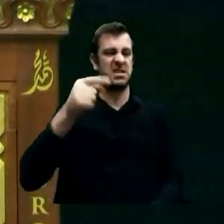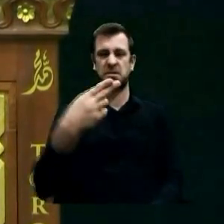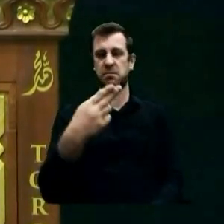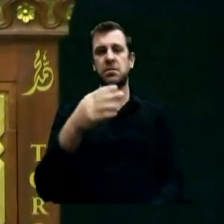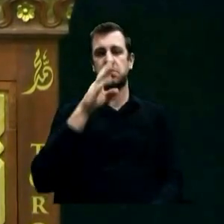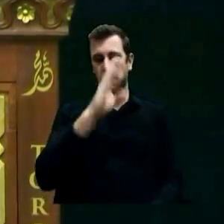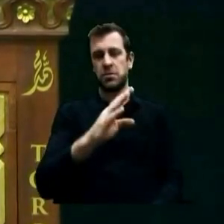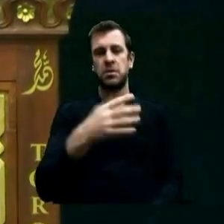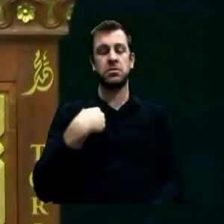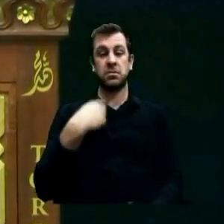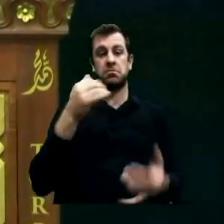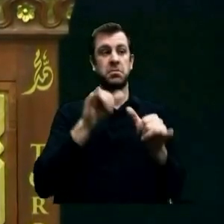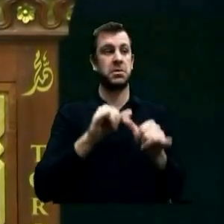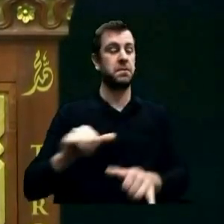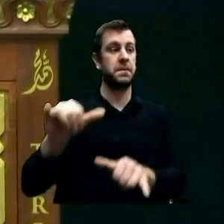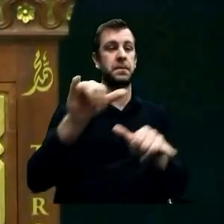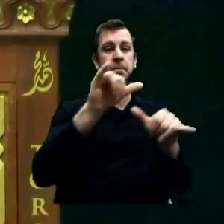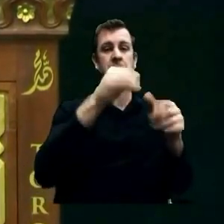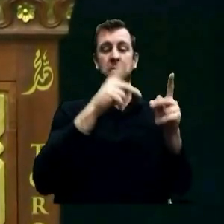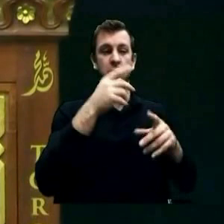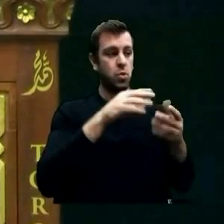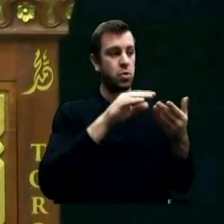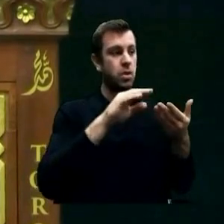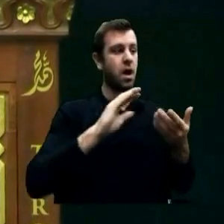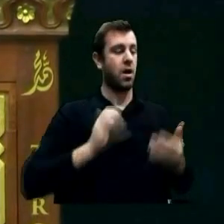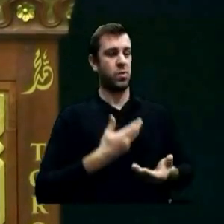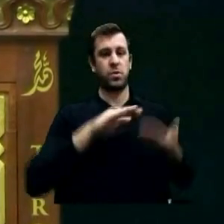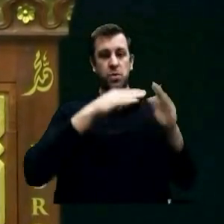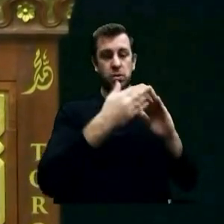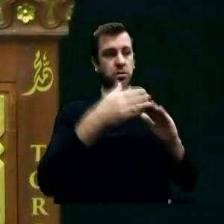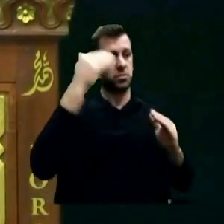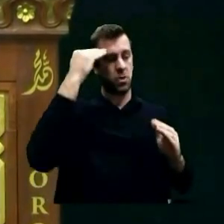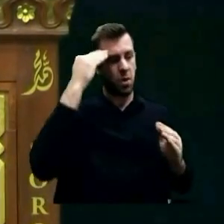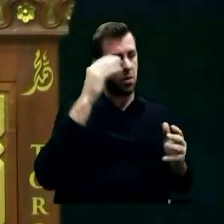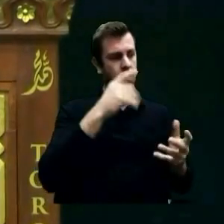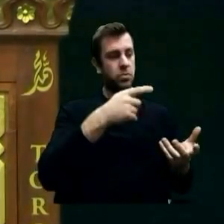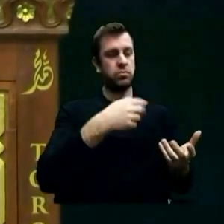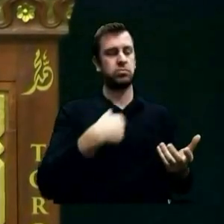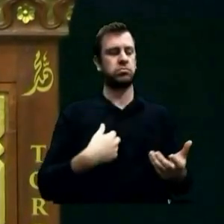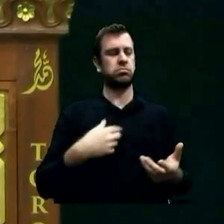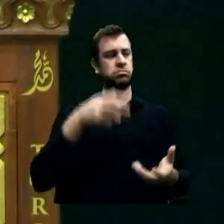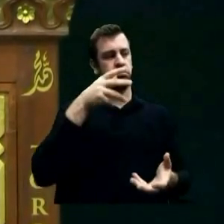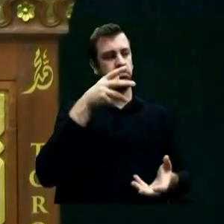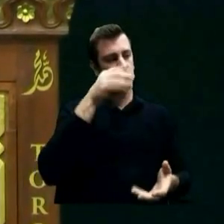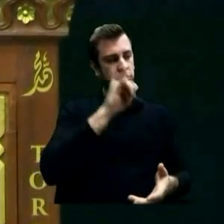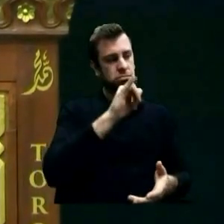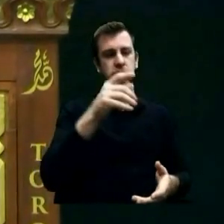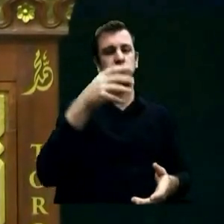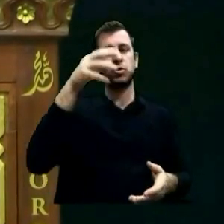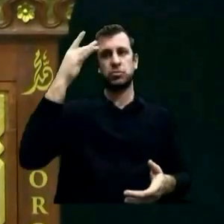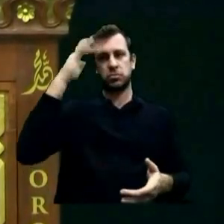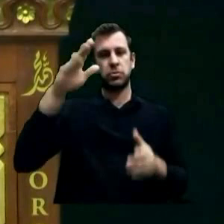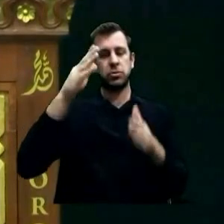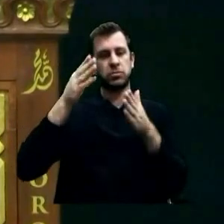the common people of our community know in their religious scholars that they